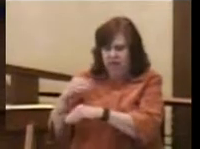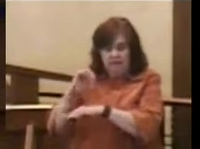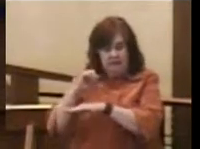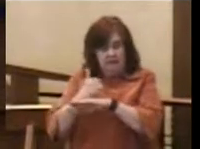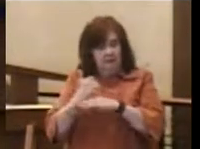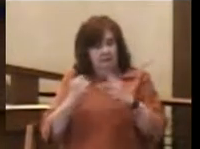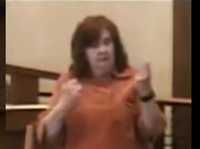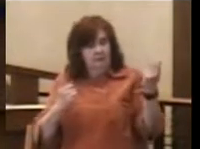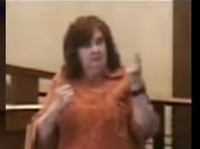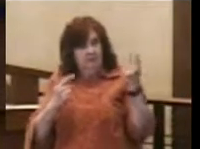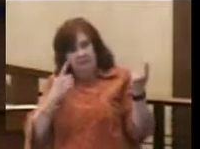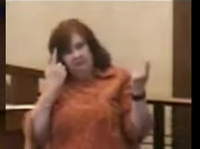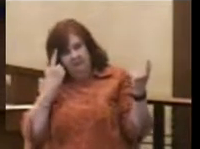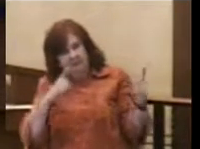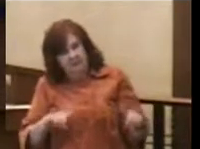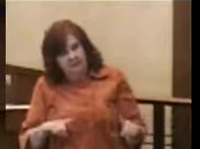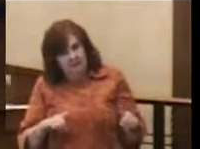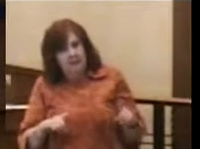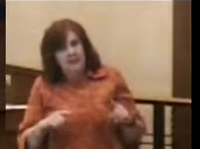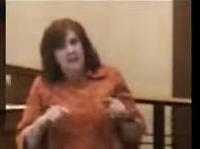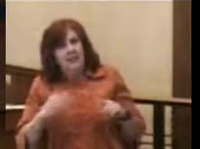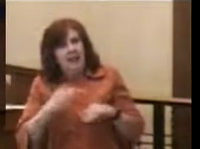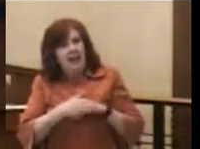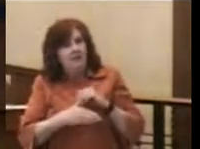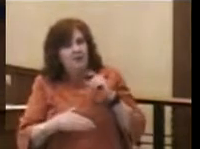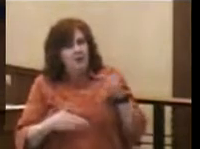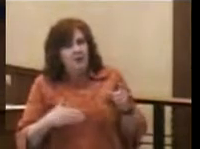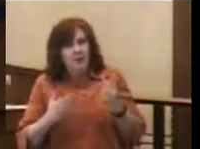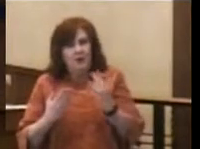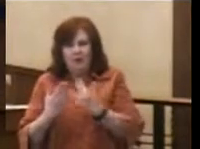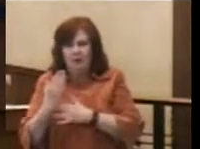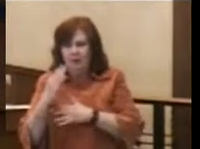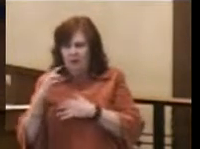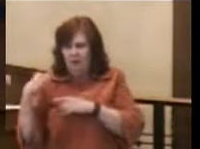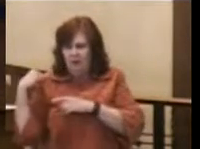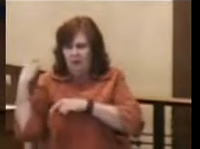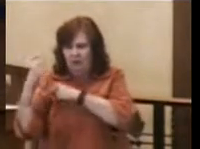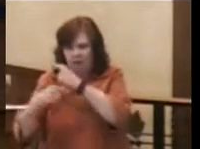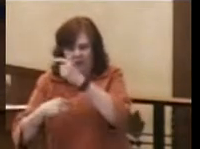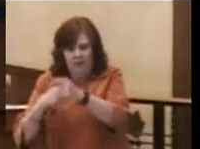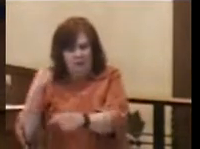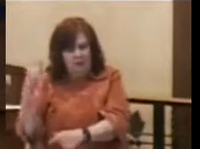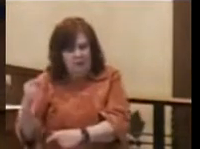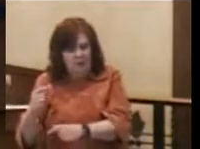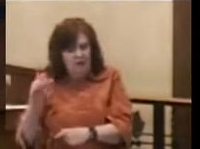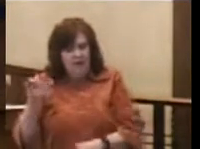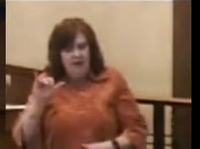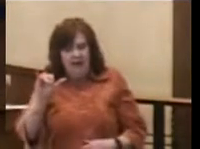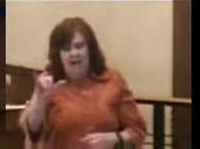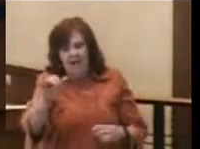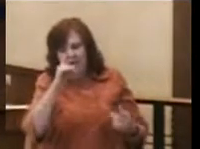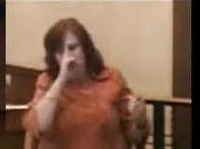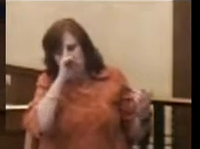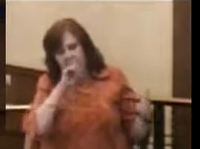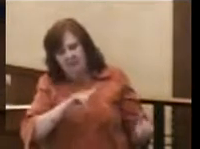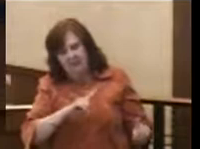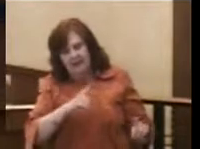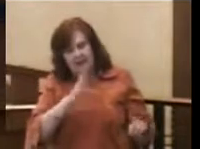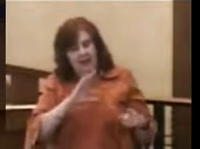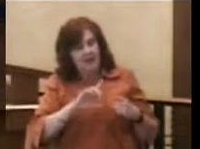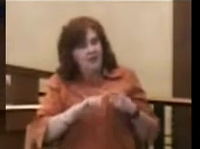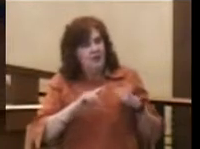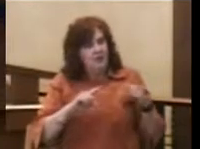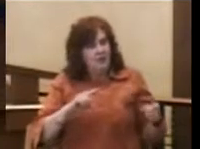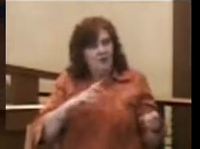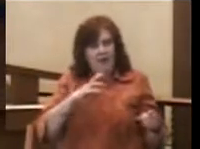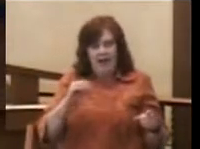you, and your offspring after you throughout your generations, for an everlasting covenant to be God to you and to